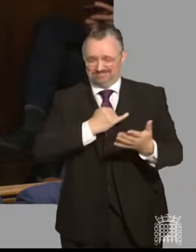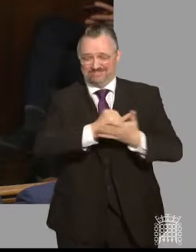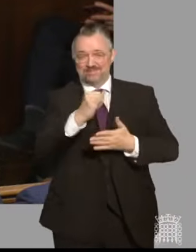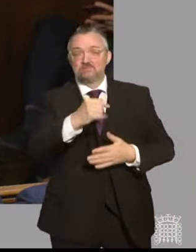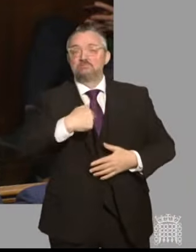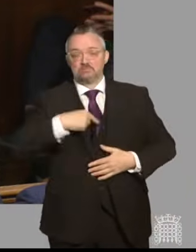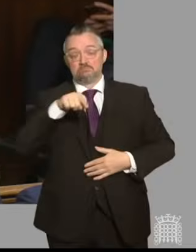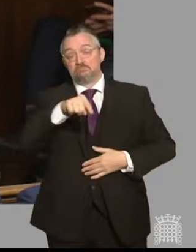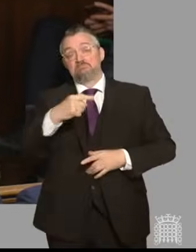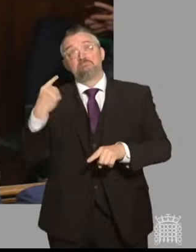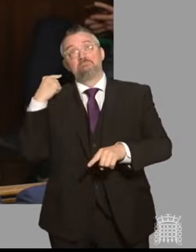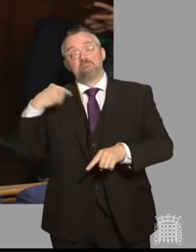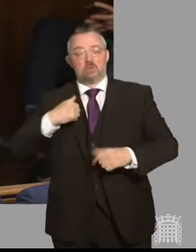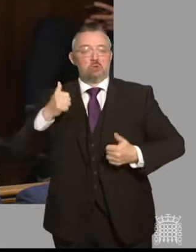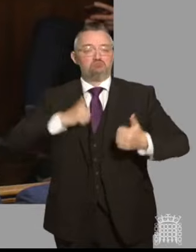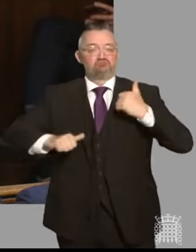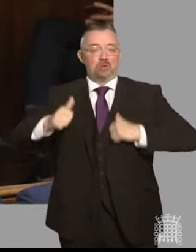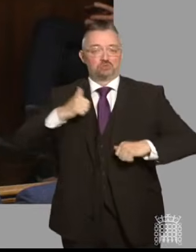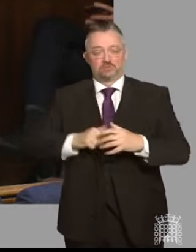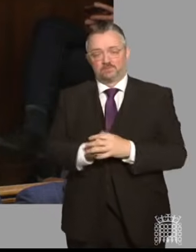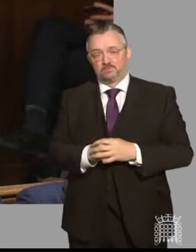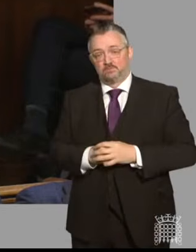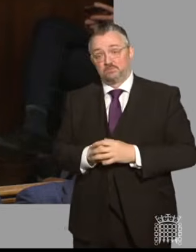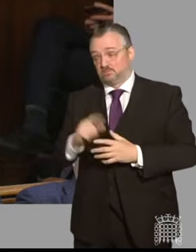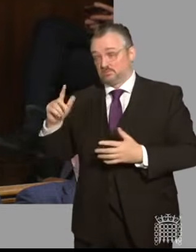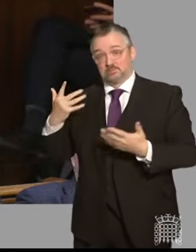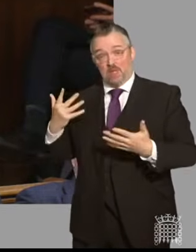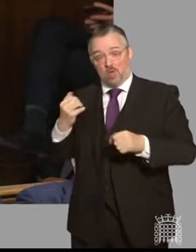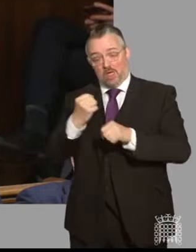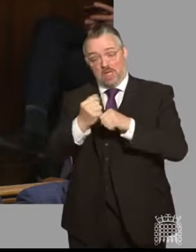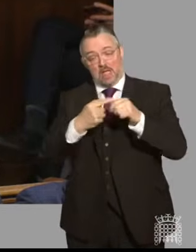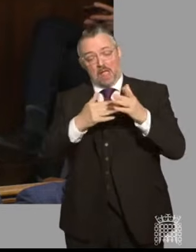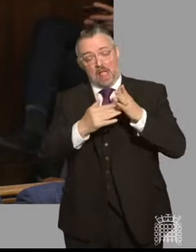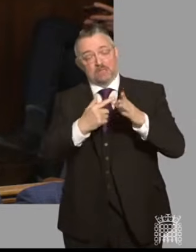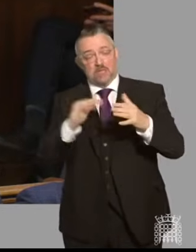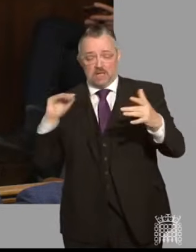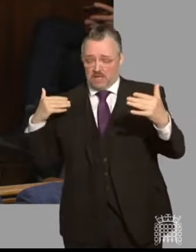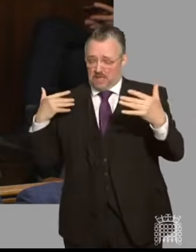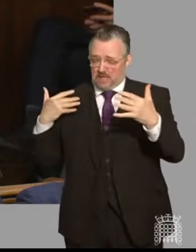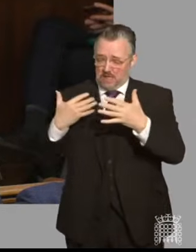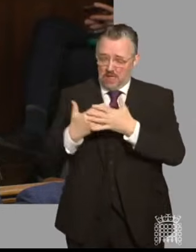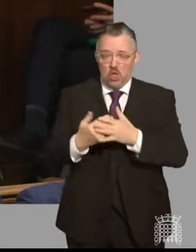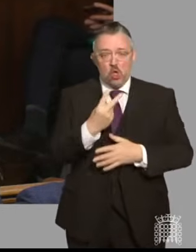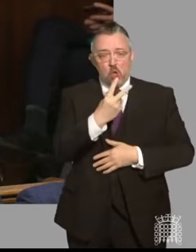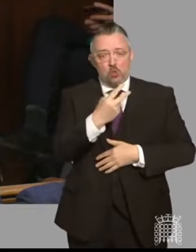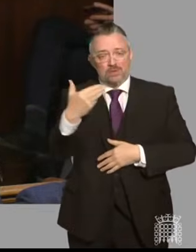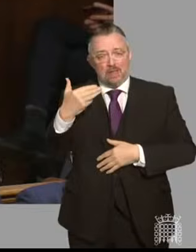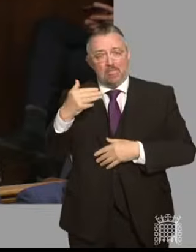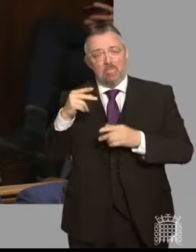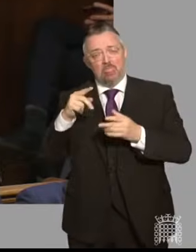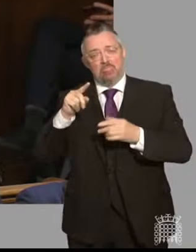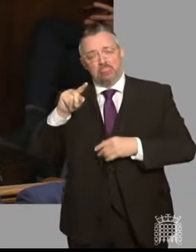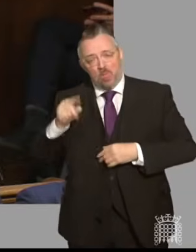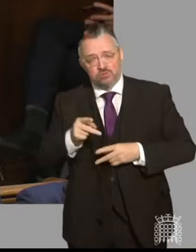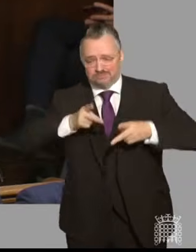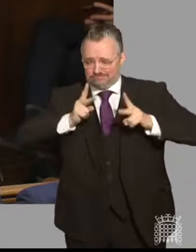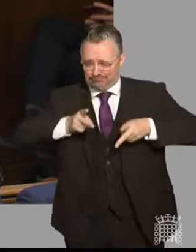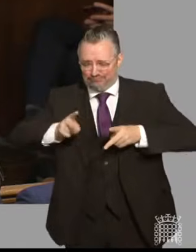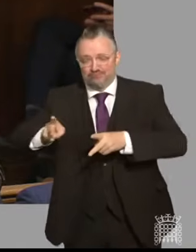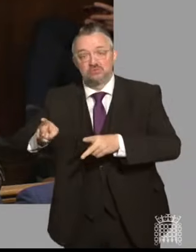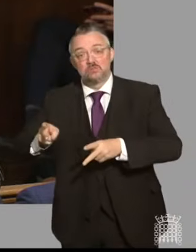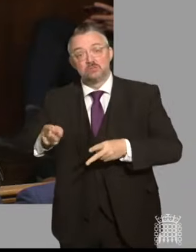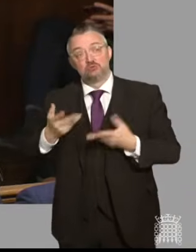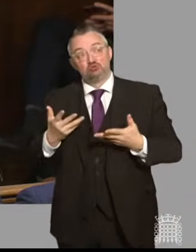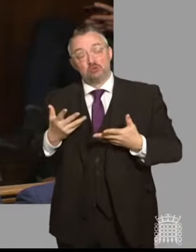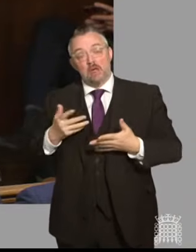deaths in Gaza, we face a vote of similar significance. Does the Prime Minister believe